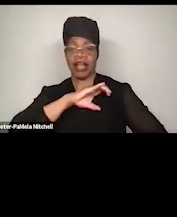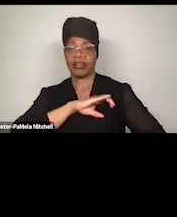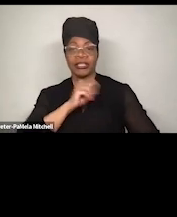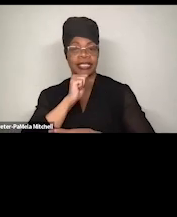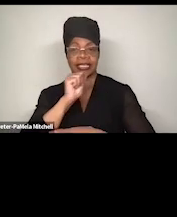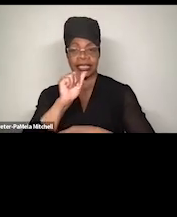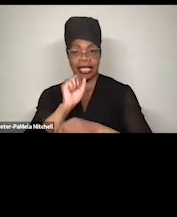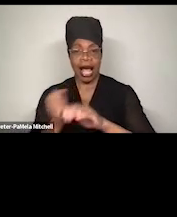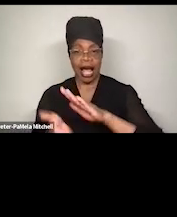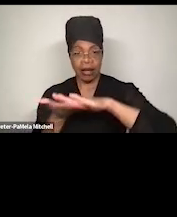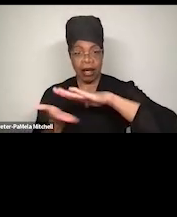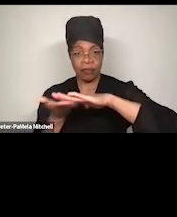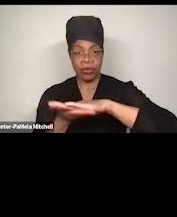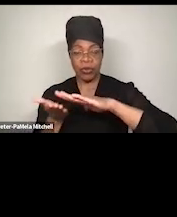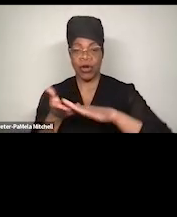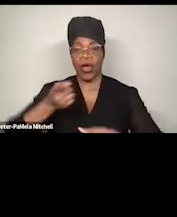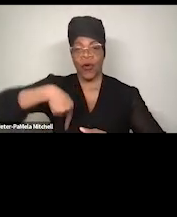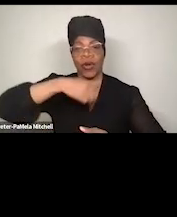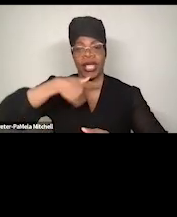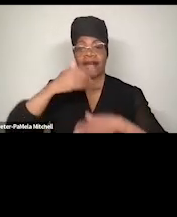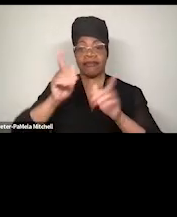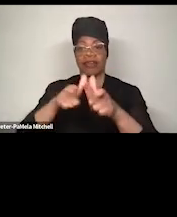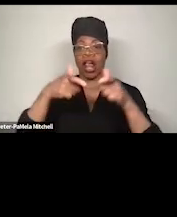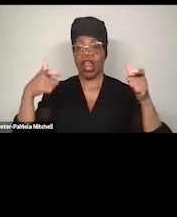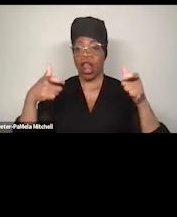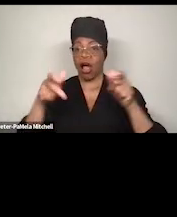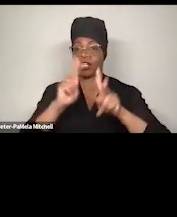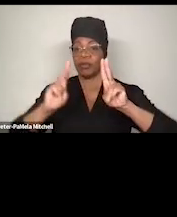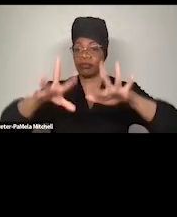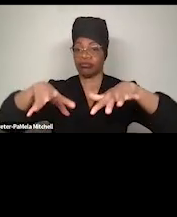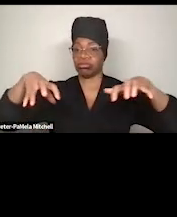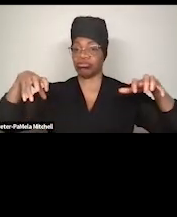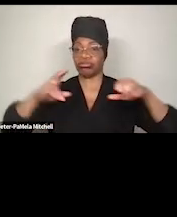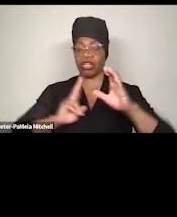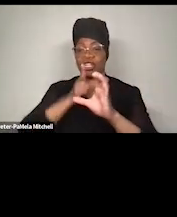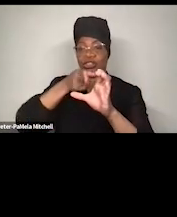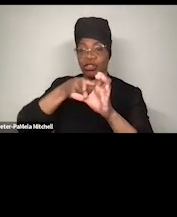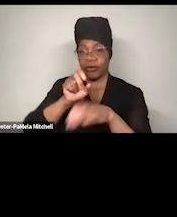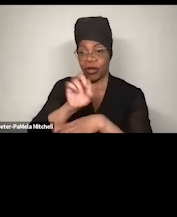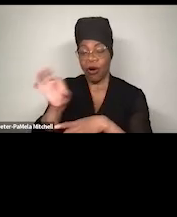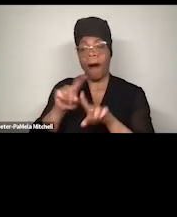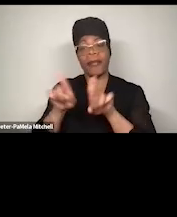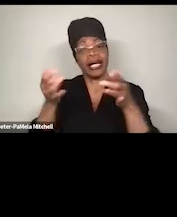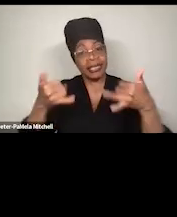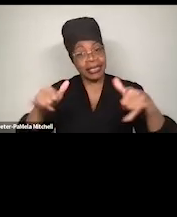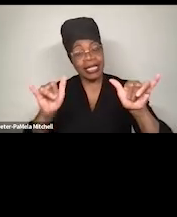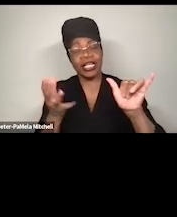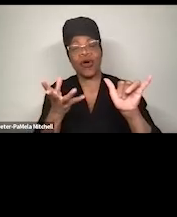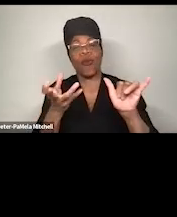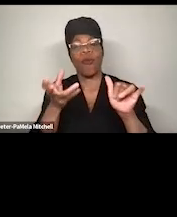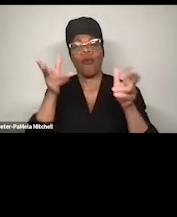group, so those things are turned off for today, but we want to hear from you. So we